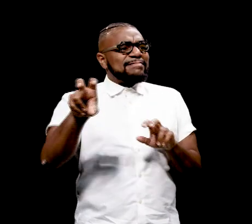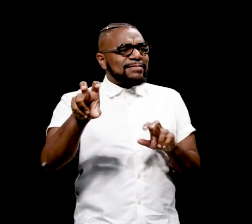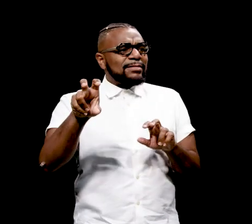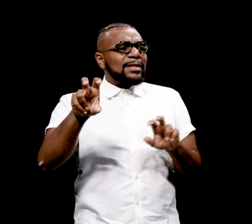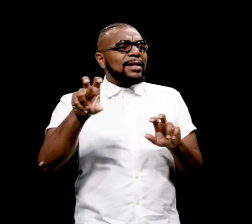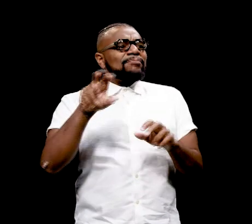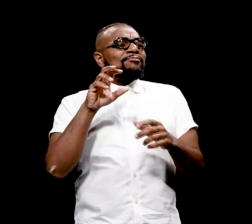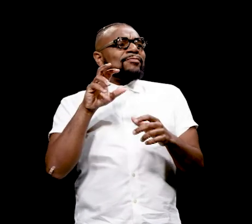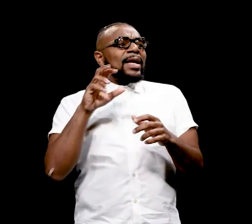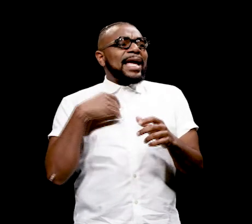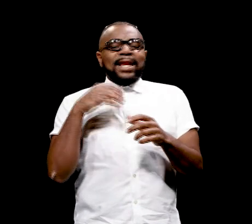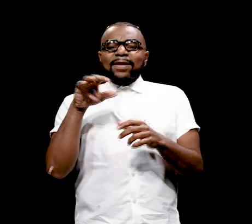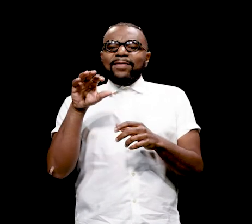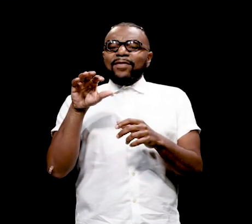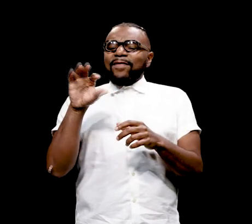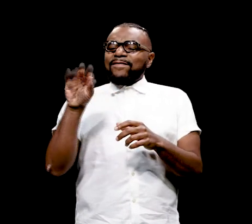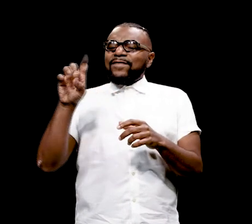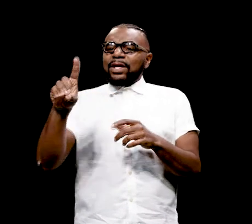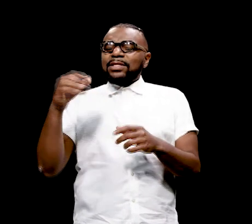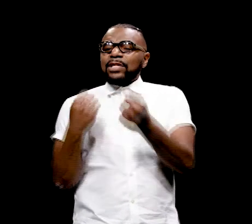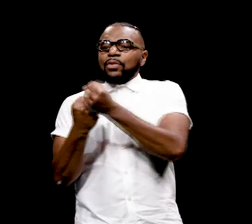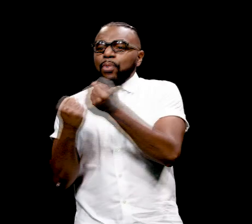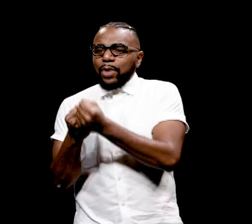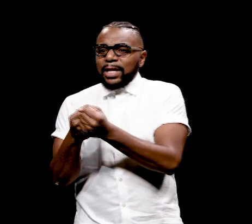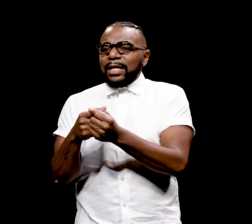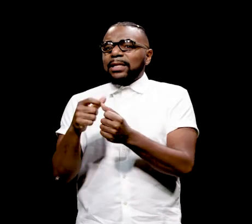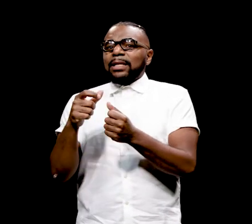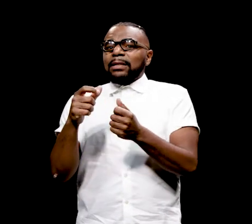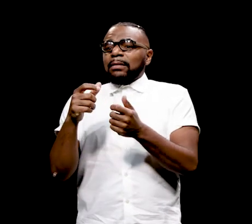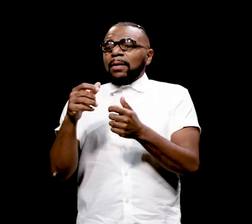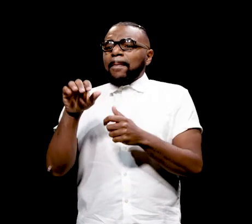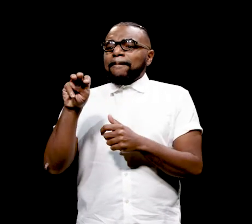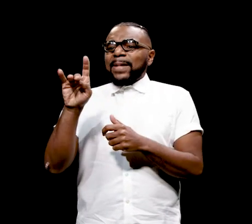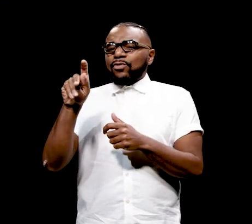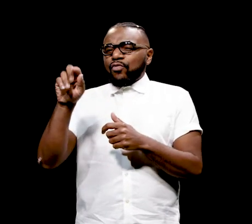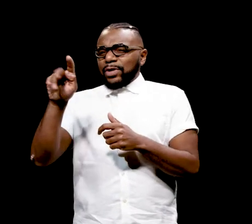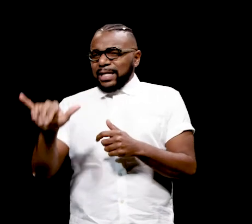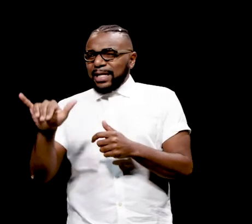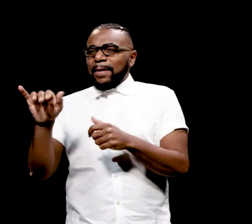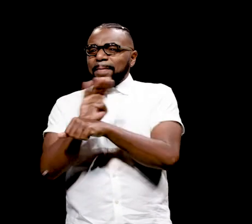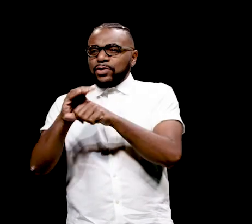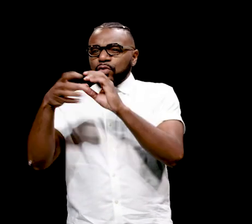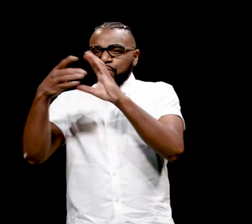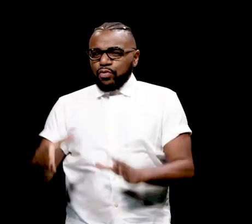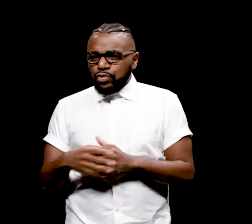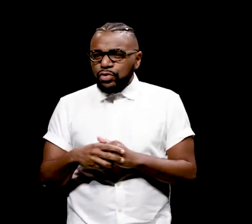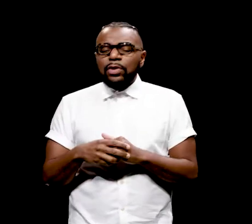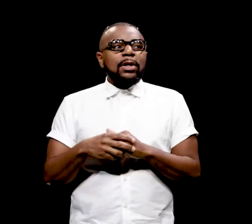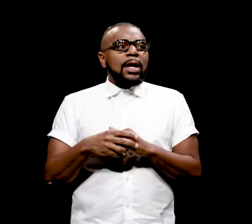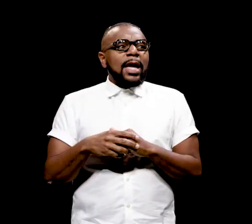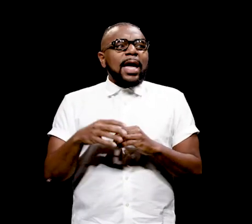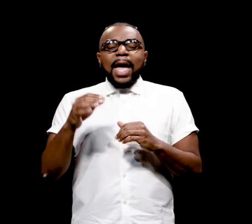investing in funds that specifically supported minority business owners here in the state of Oregon, as well as specifically in the